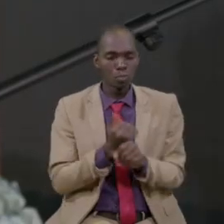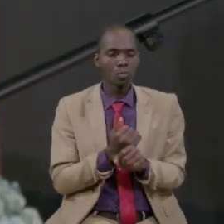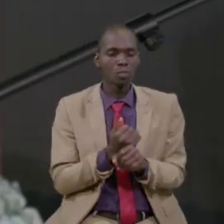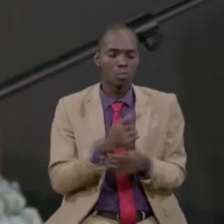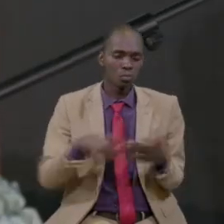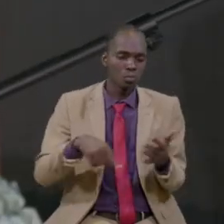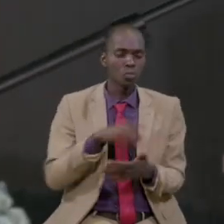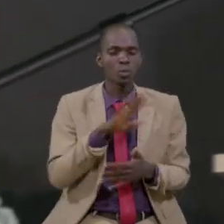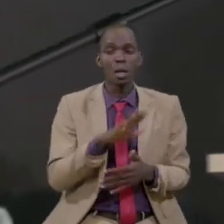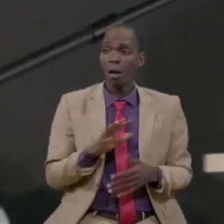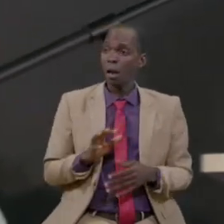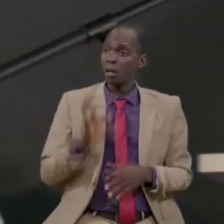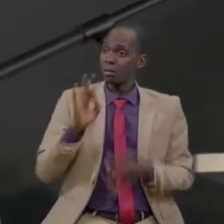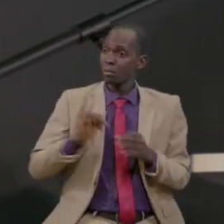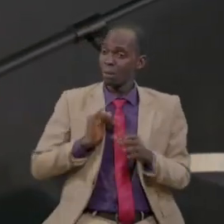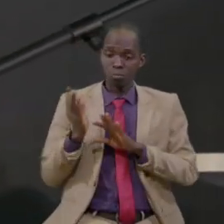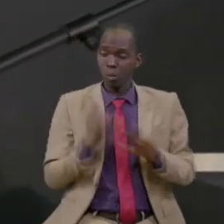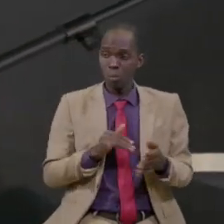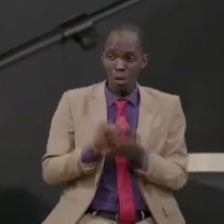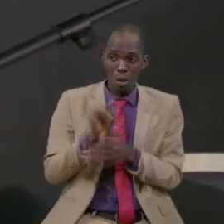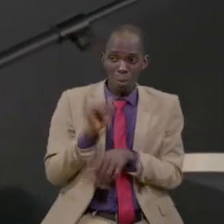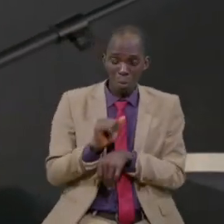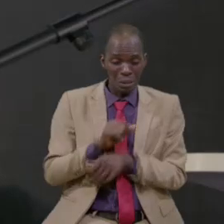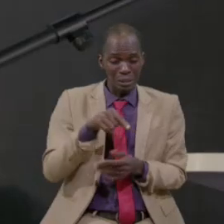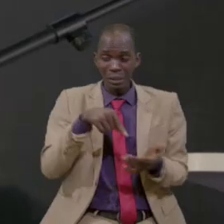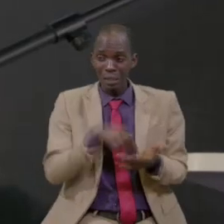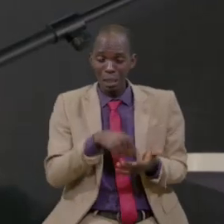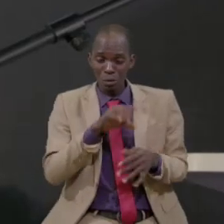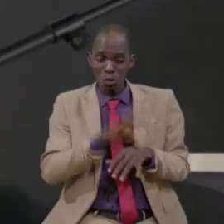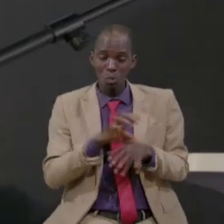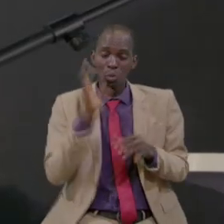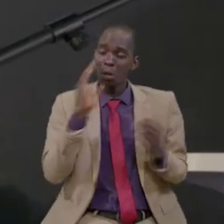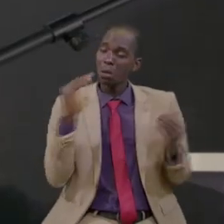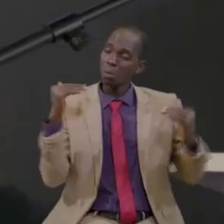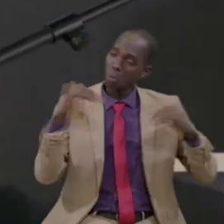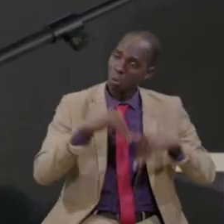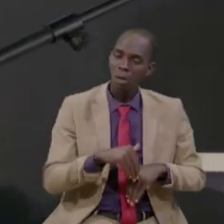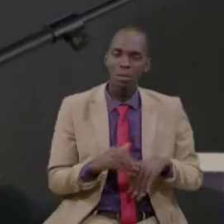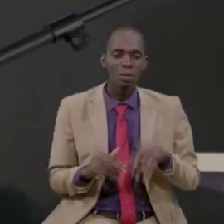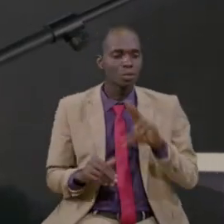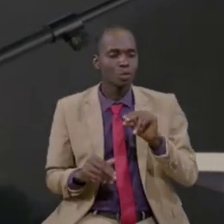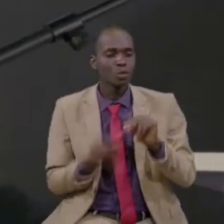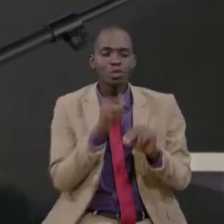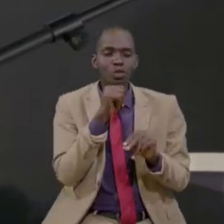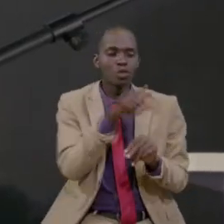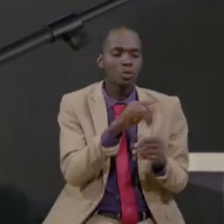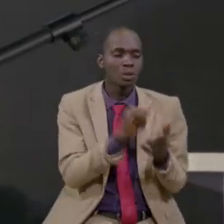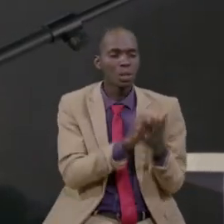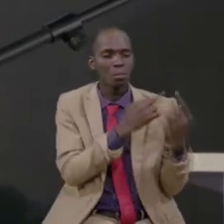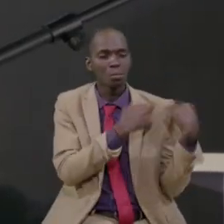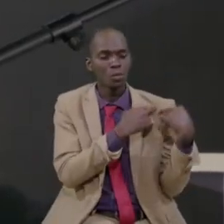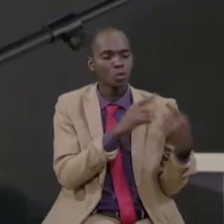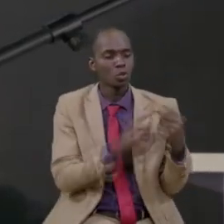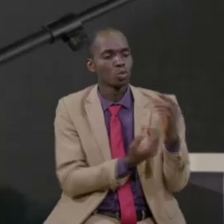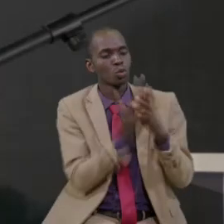not to collapse. There is a God in heaven that helps the calling and